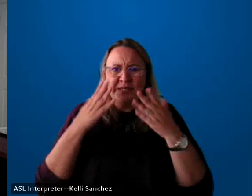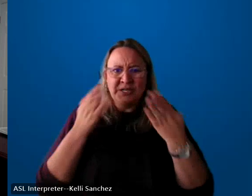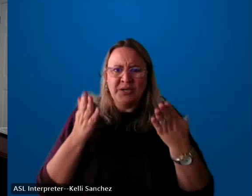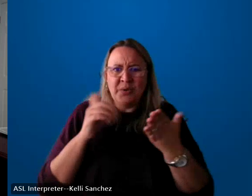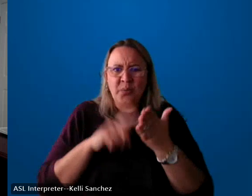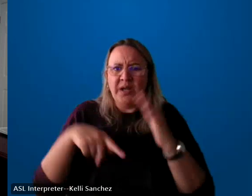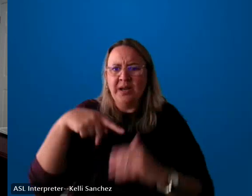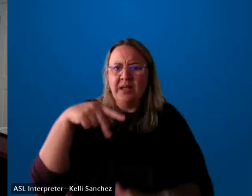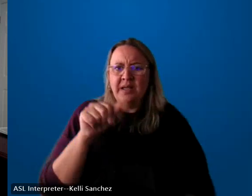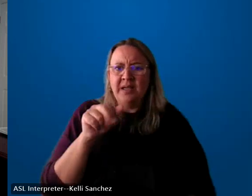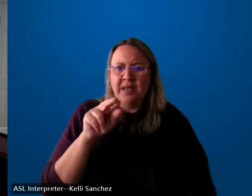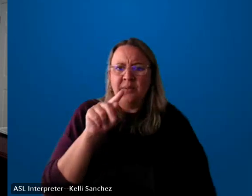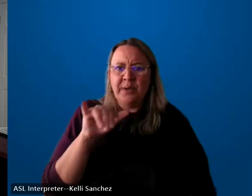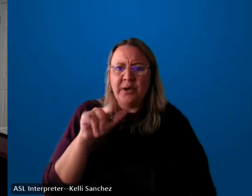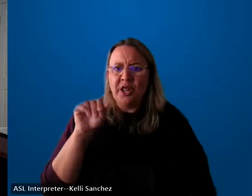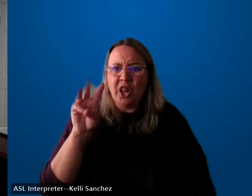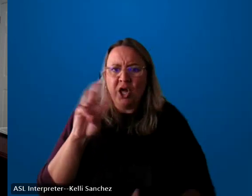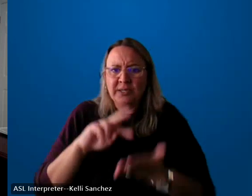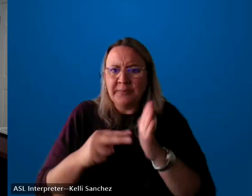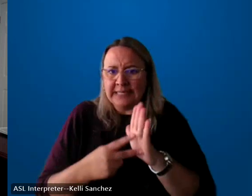parity laws were. So